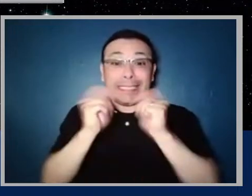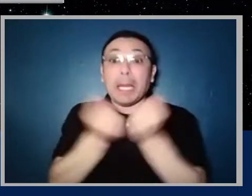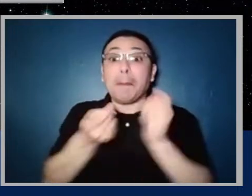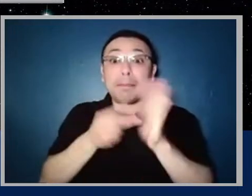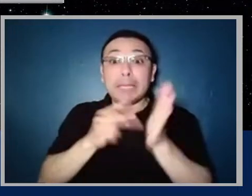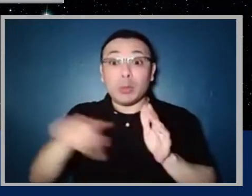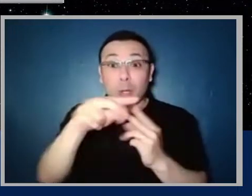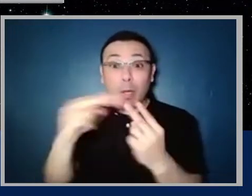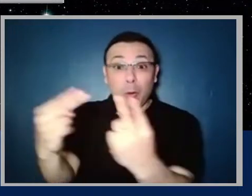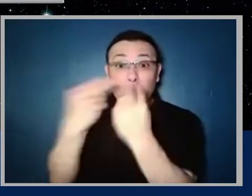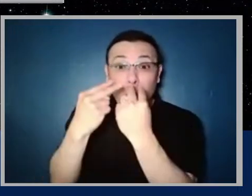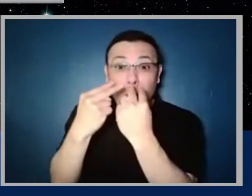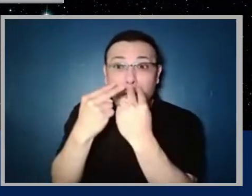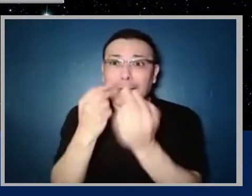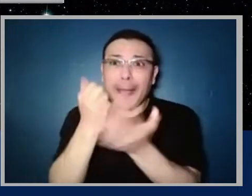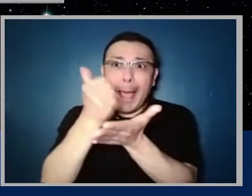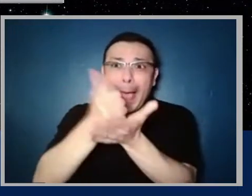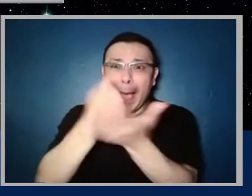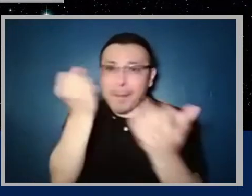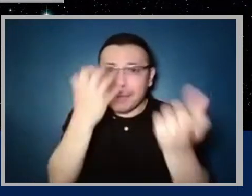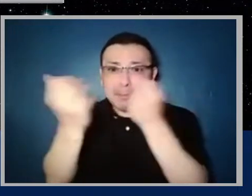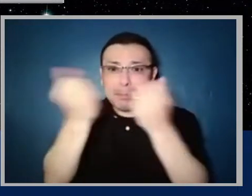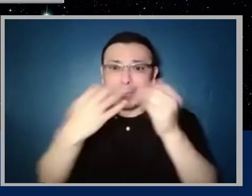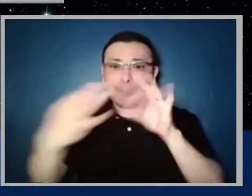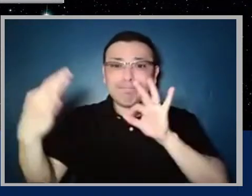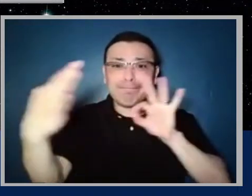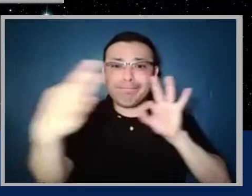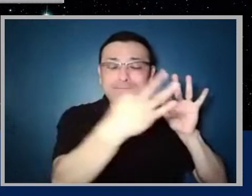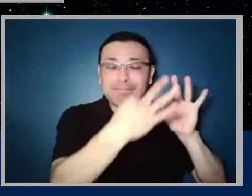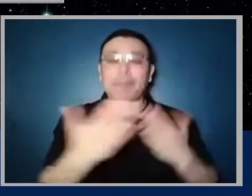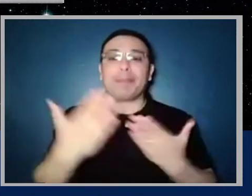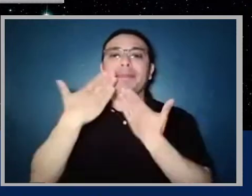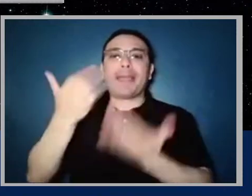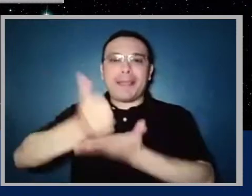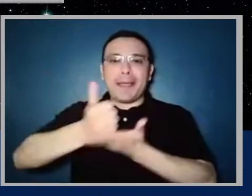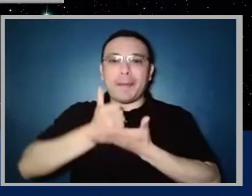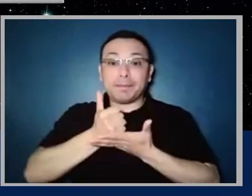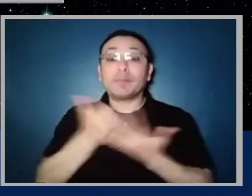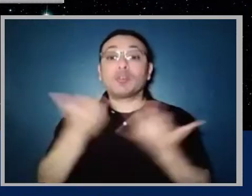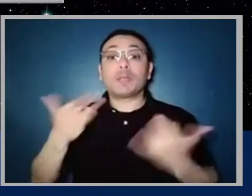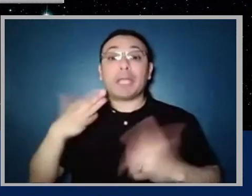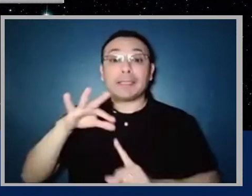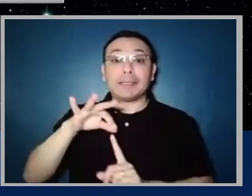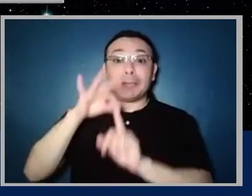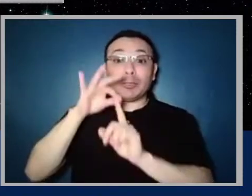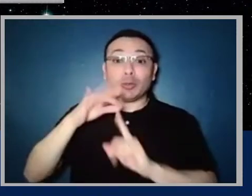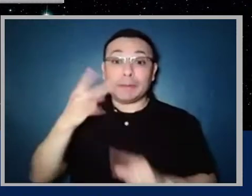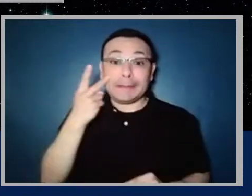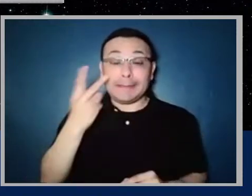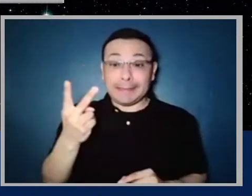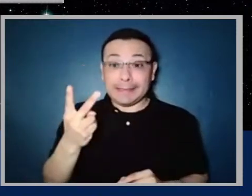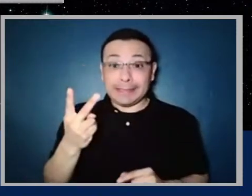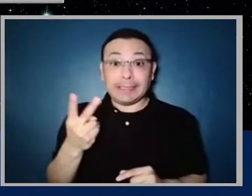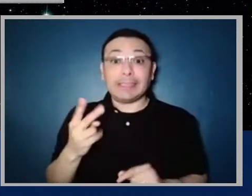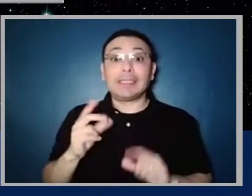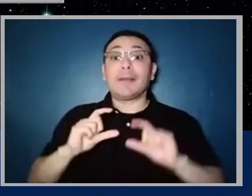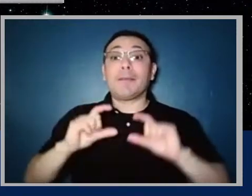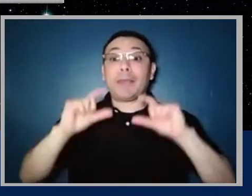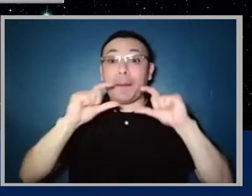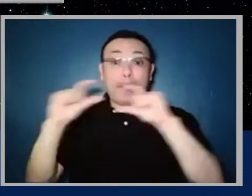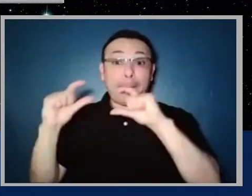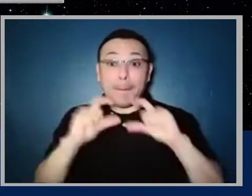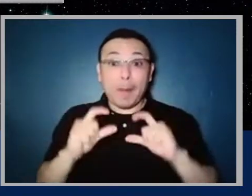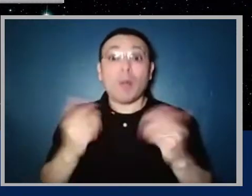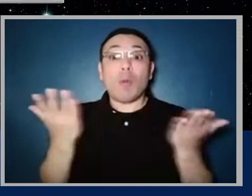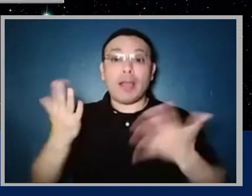with the broadcast. So as always, thank y'all for getting us started here. Also special for today, you'll see on all the windows, all the scenes here, we've got